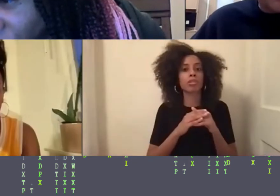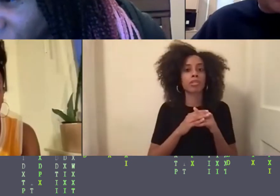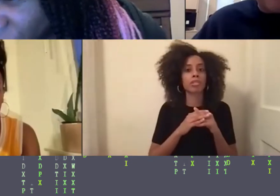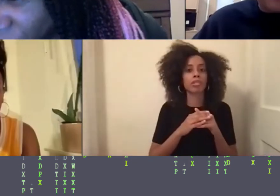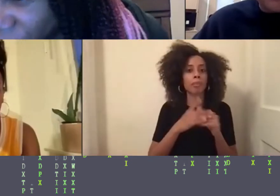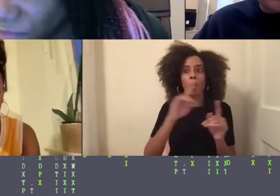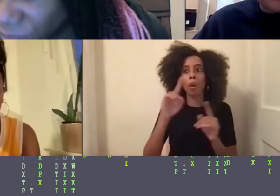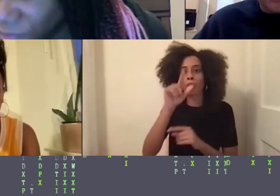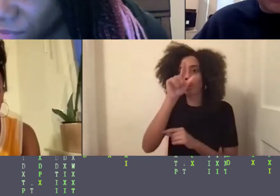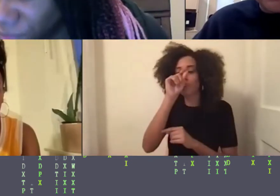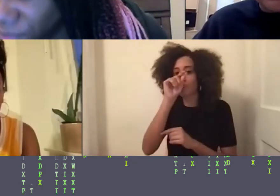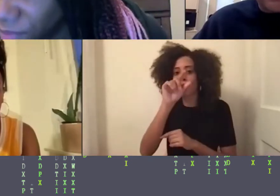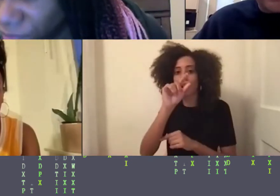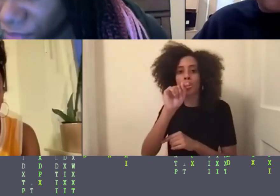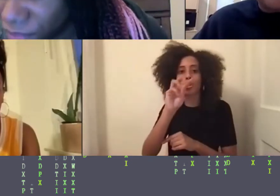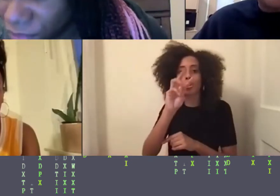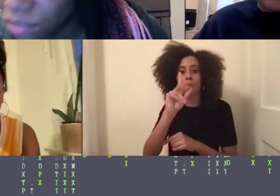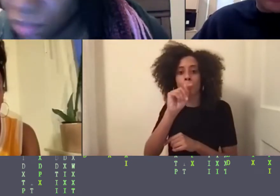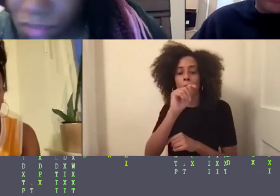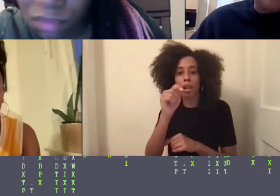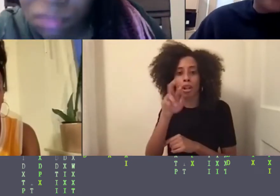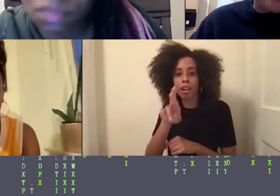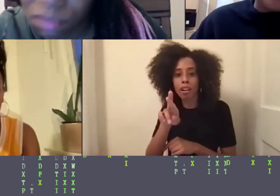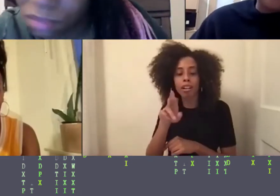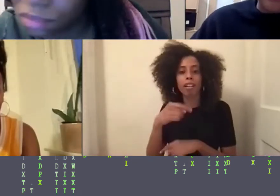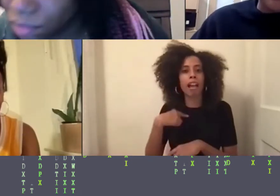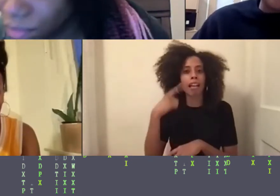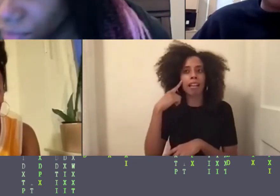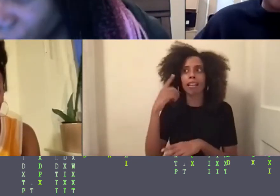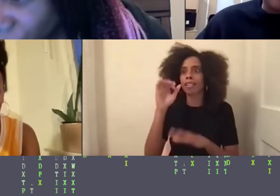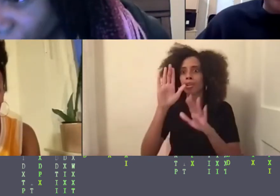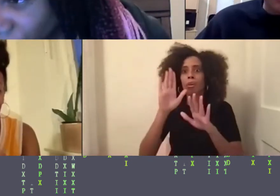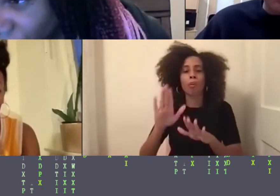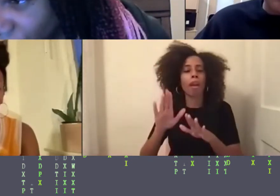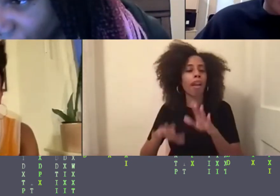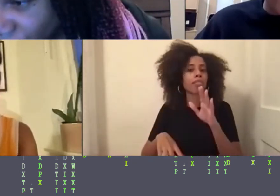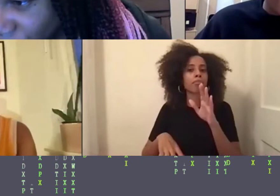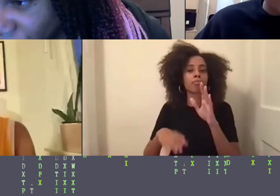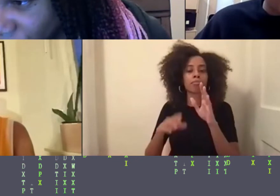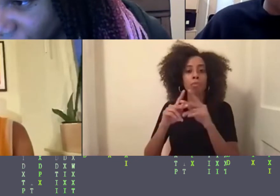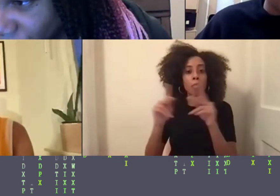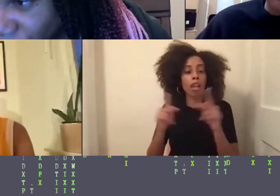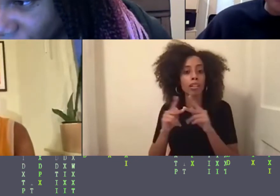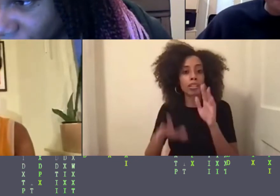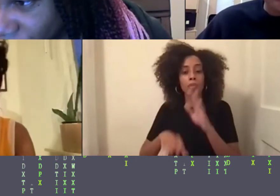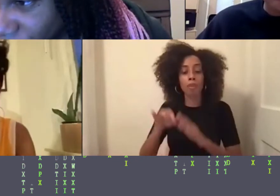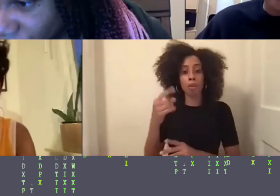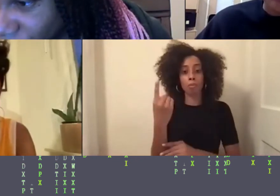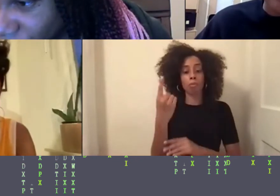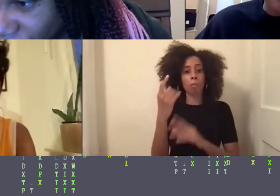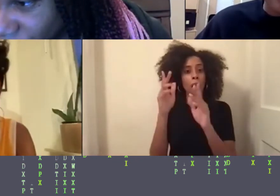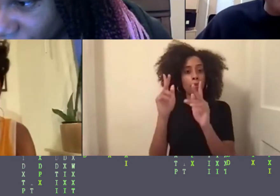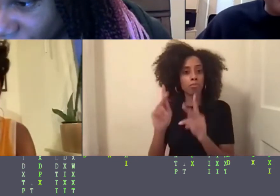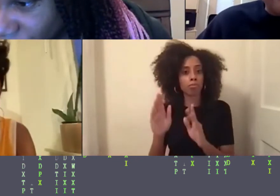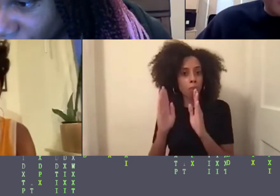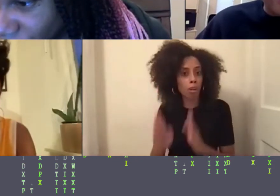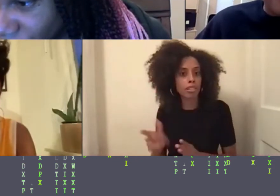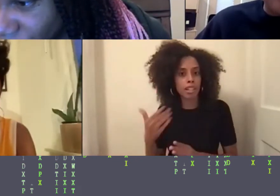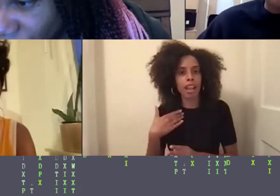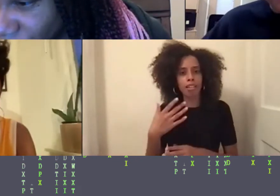I think that's a great place to find even like a single individual who's has some similar interests as you and